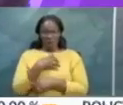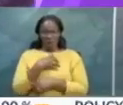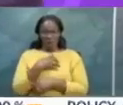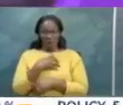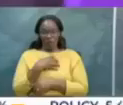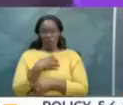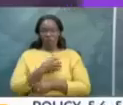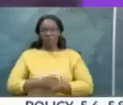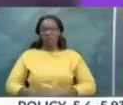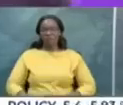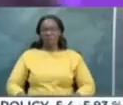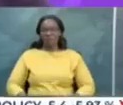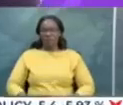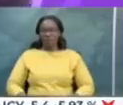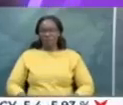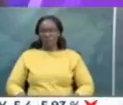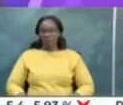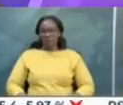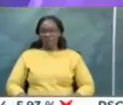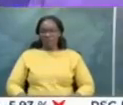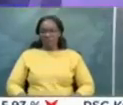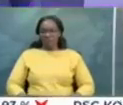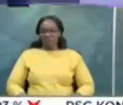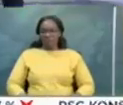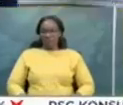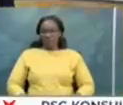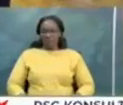is SOKO. Thank you.